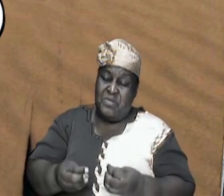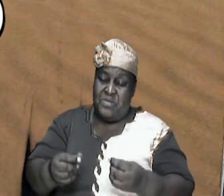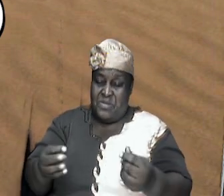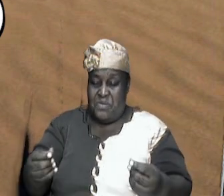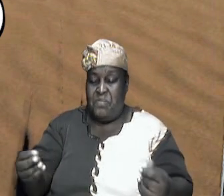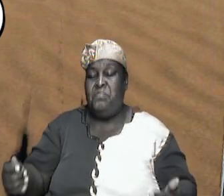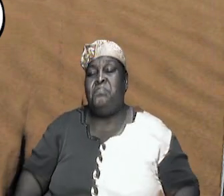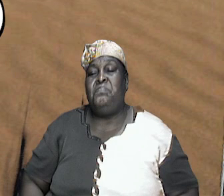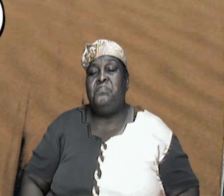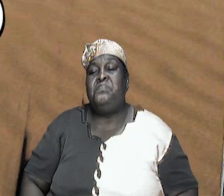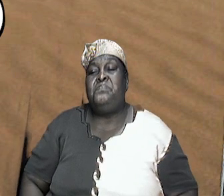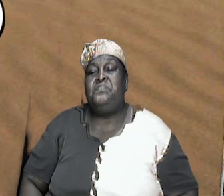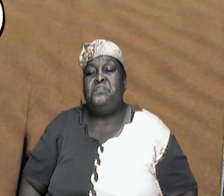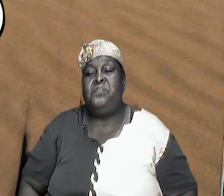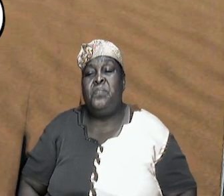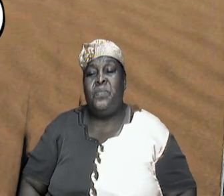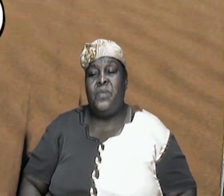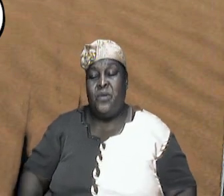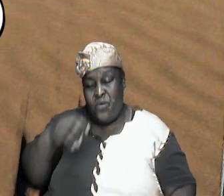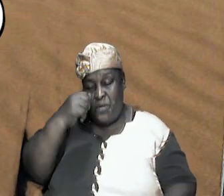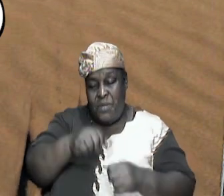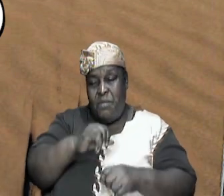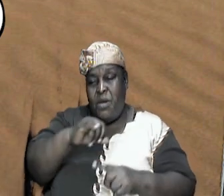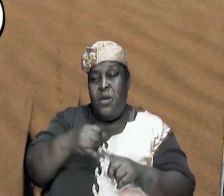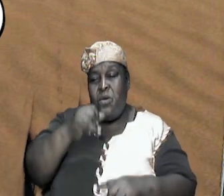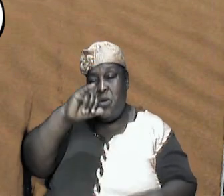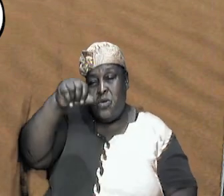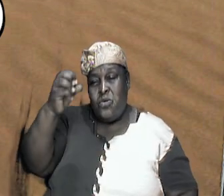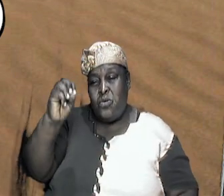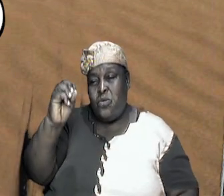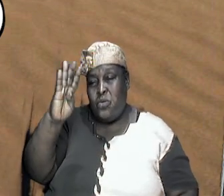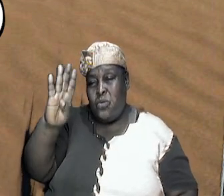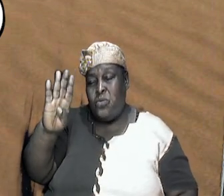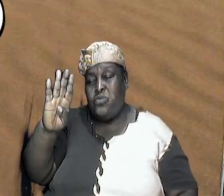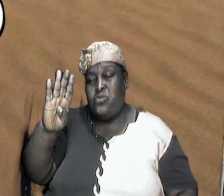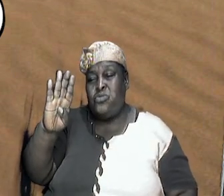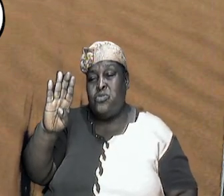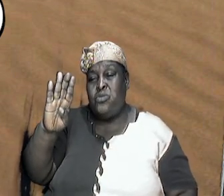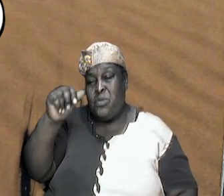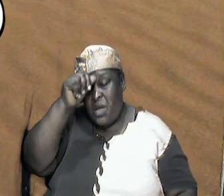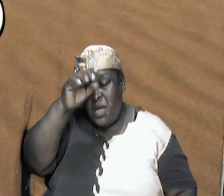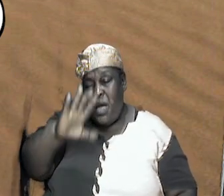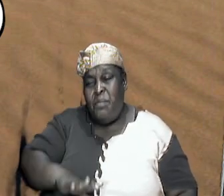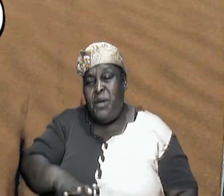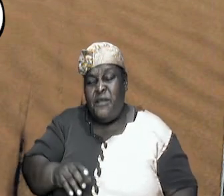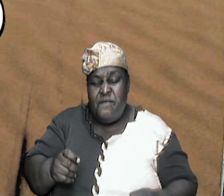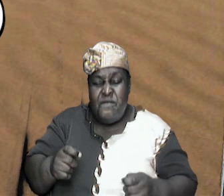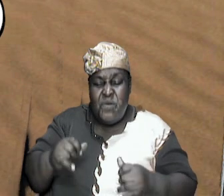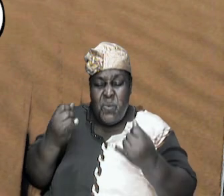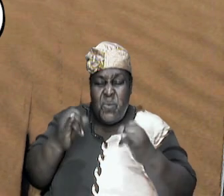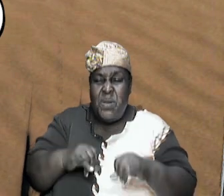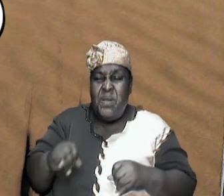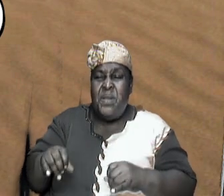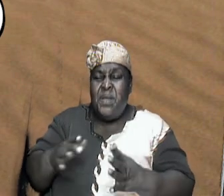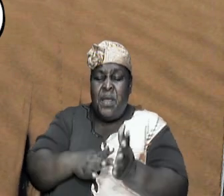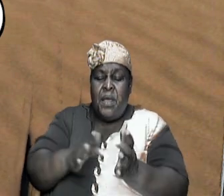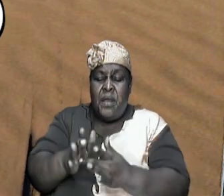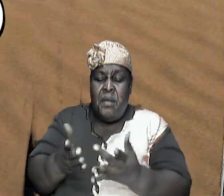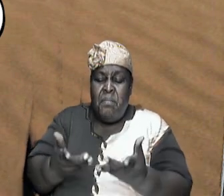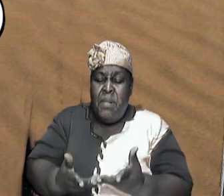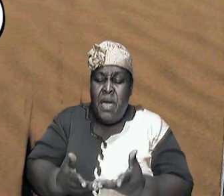when Job was a man that one of the few individuals that the Bible